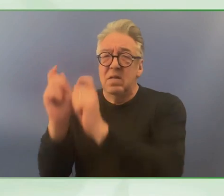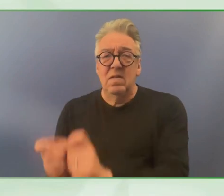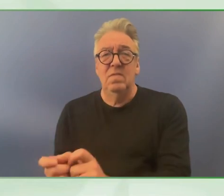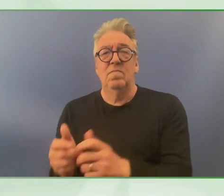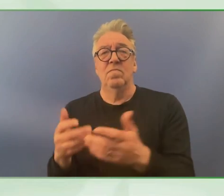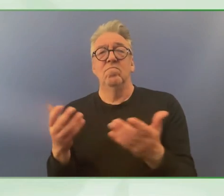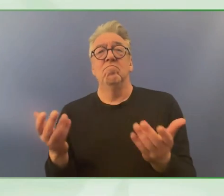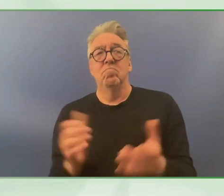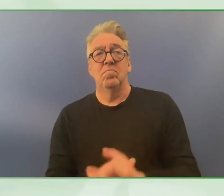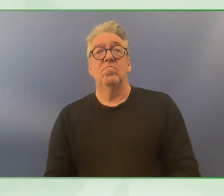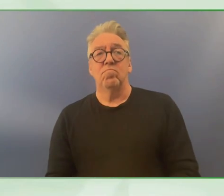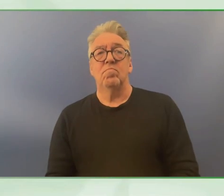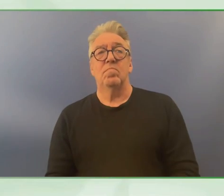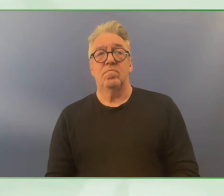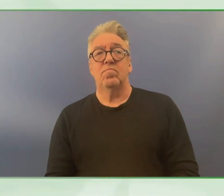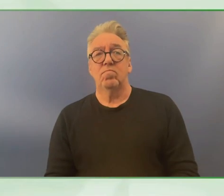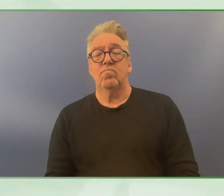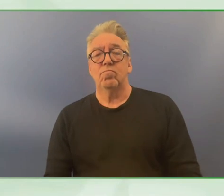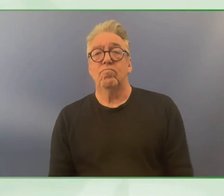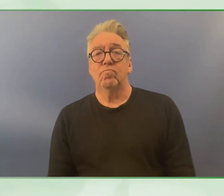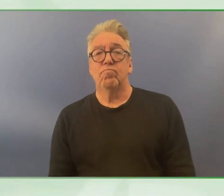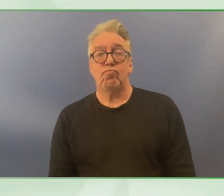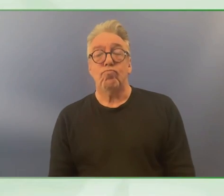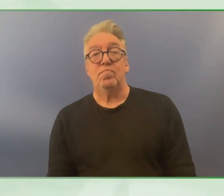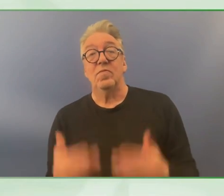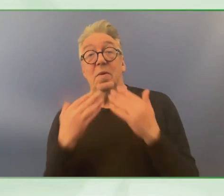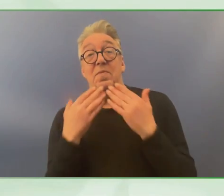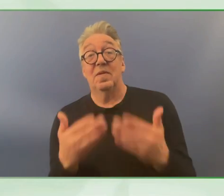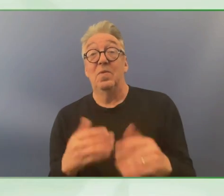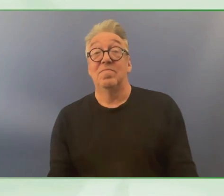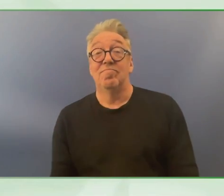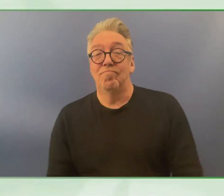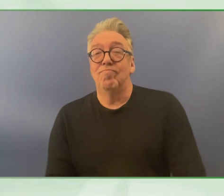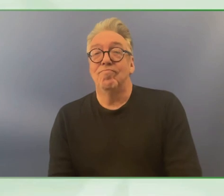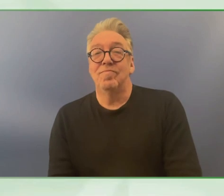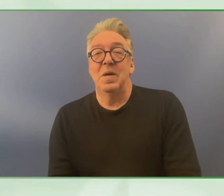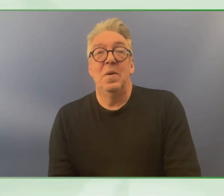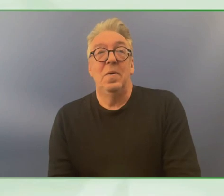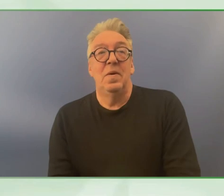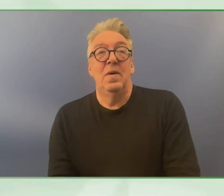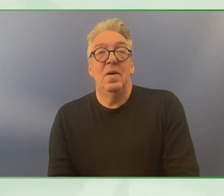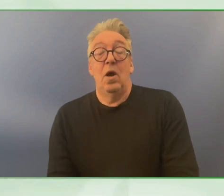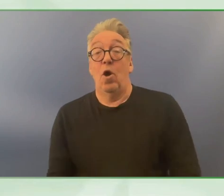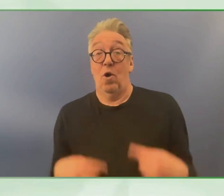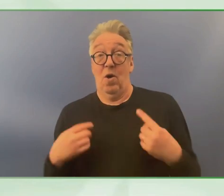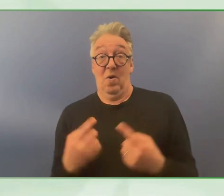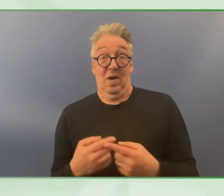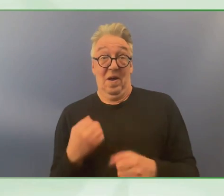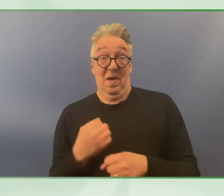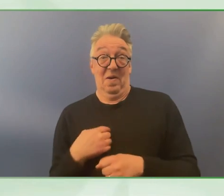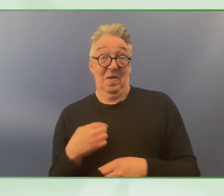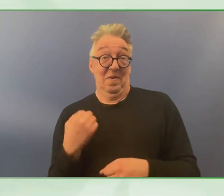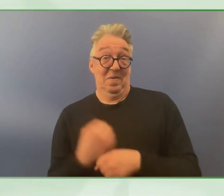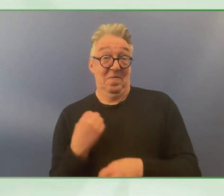changed. Thank you. Thank you, maybe. In our case, we work in 5 different countries. Each of the countries